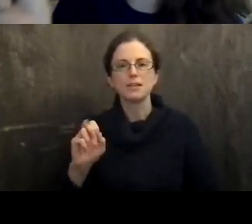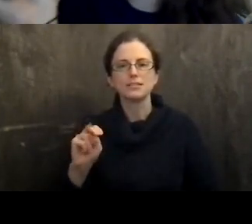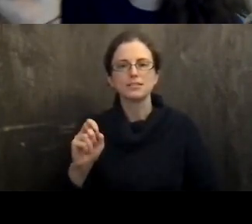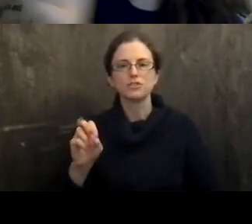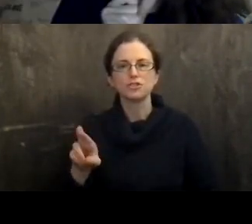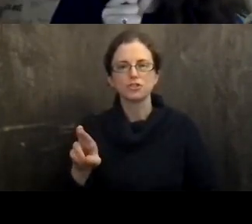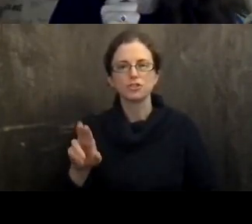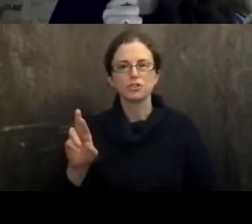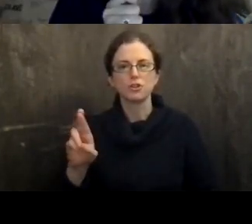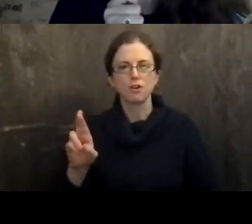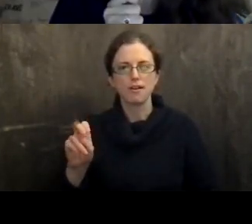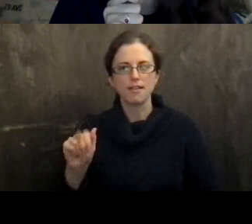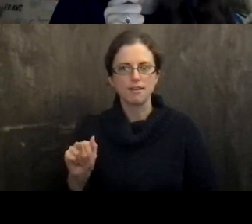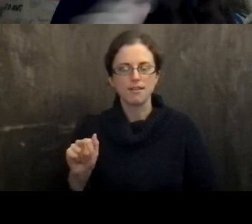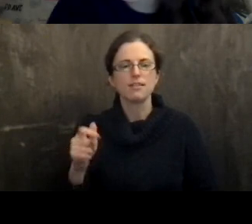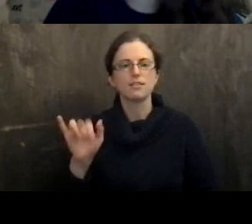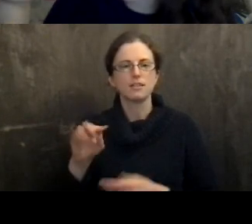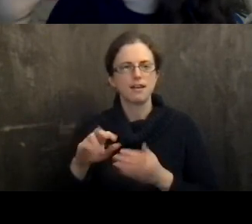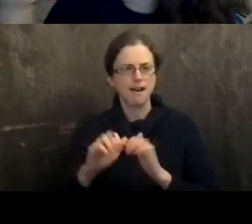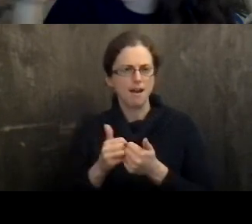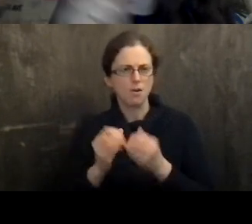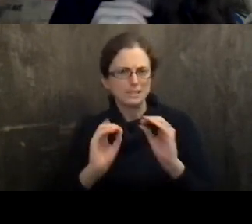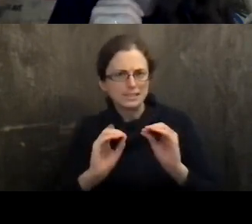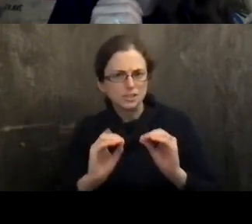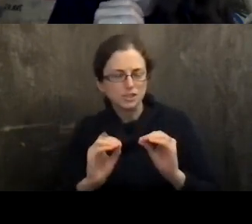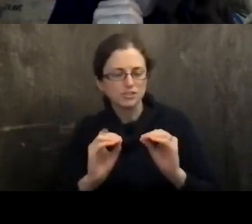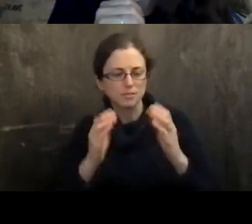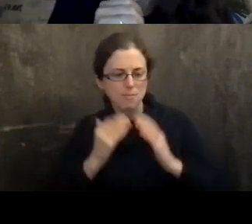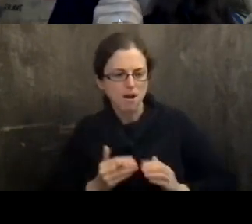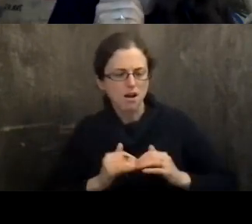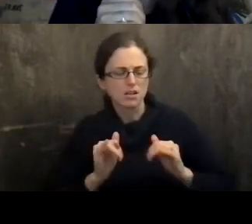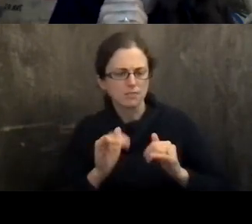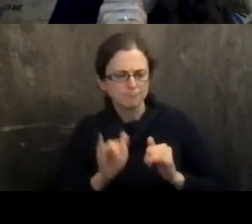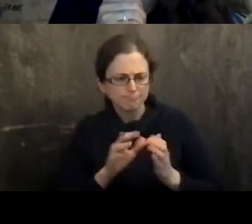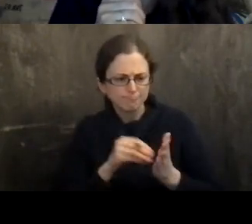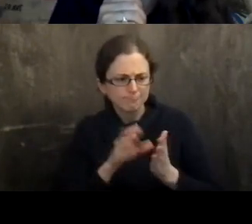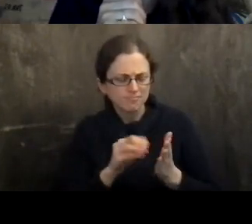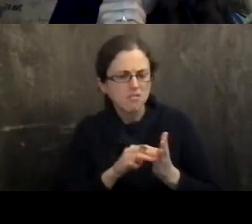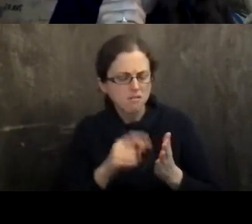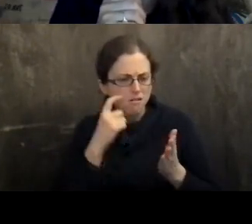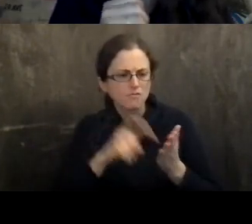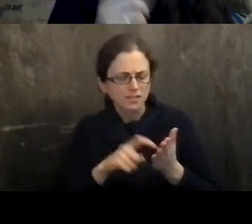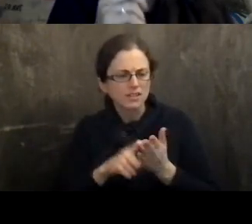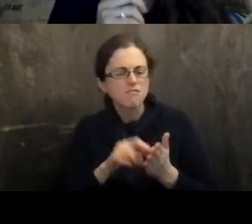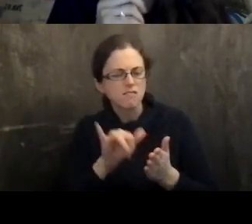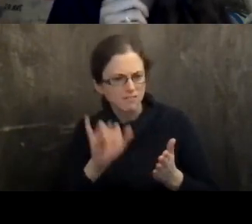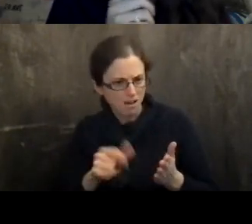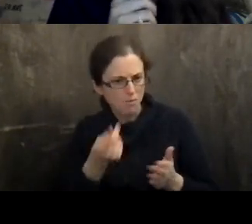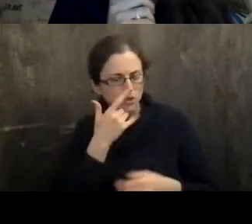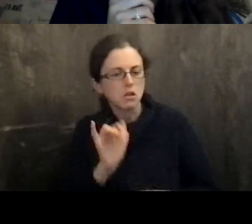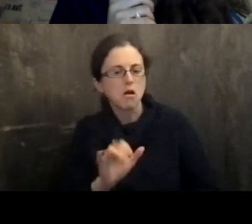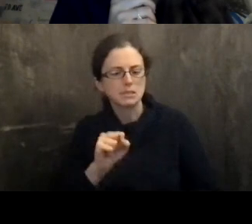body to make that spike protein, so our body can learn to recognize the spike protein and